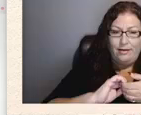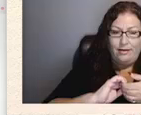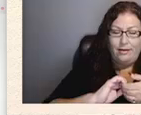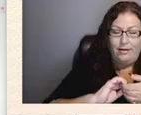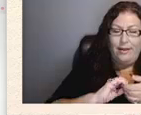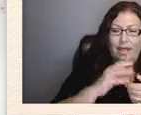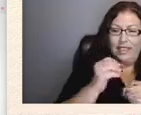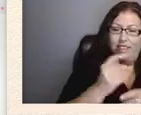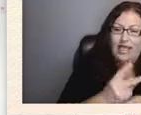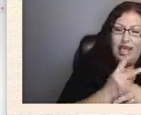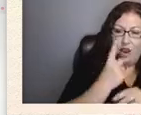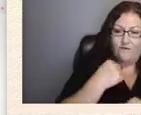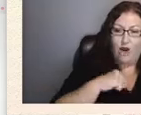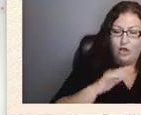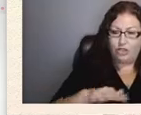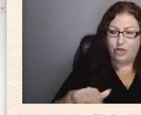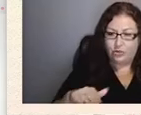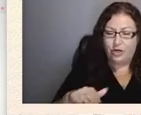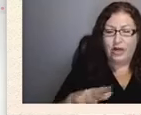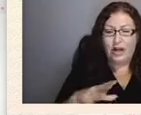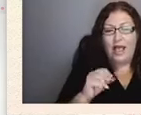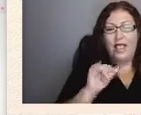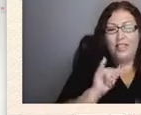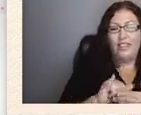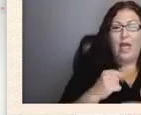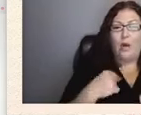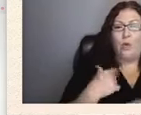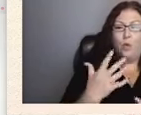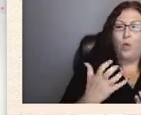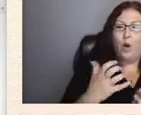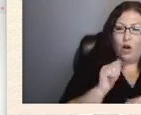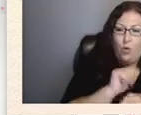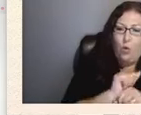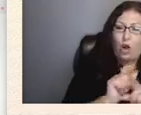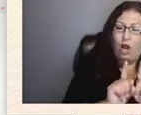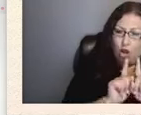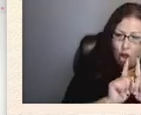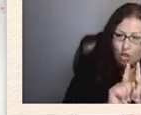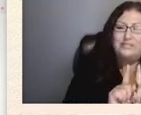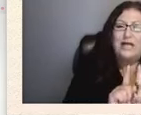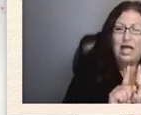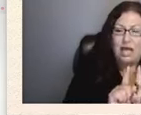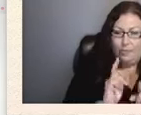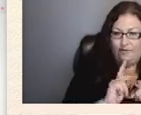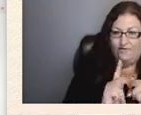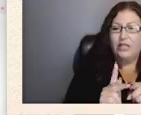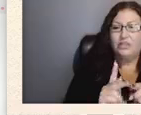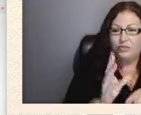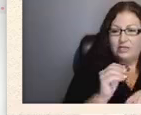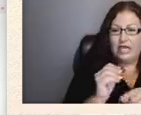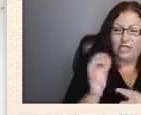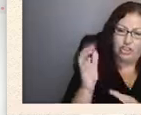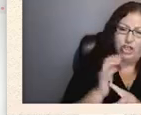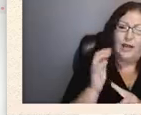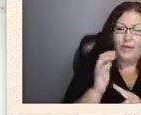for our children, and that we want to work alongside professionals and champions so that